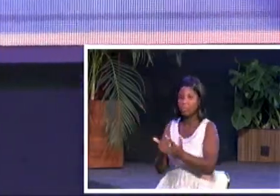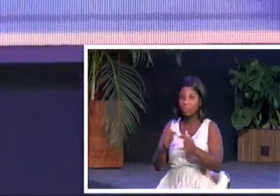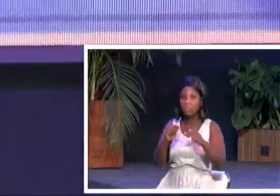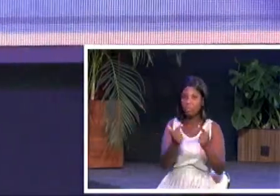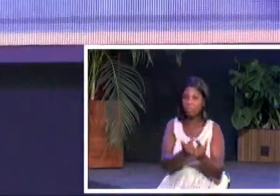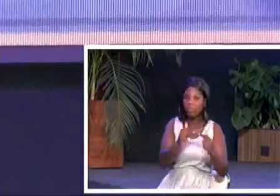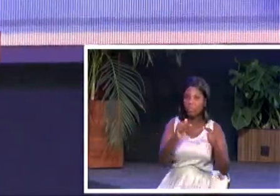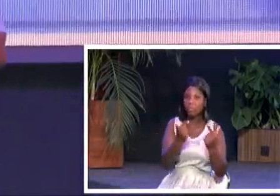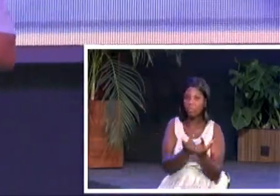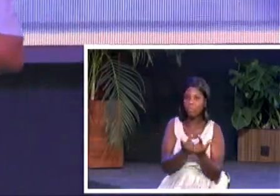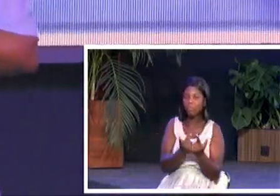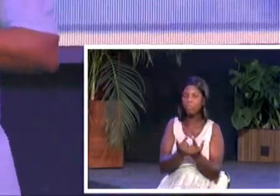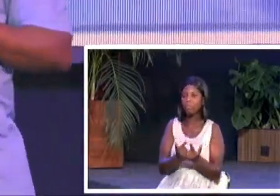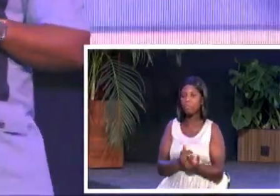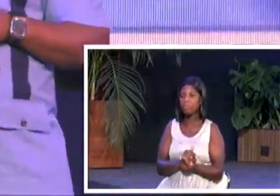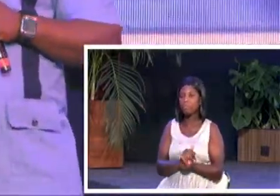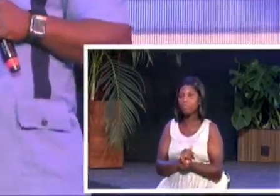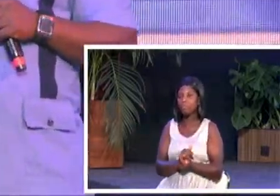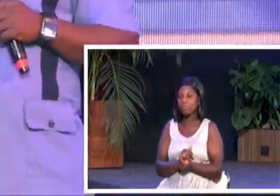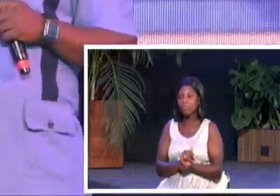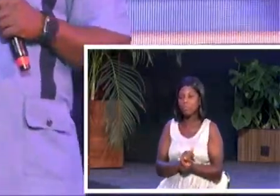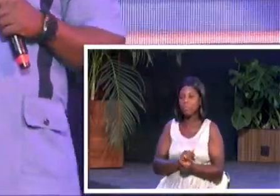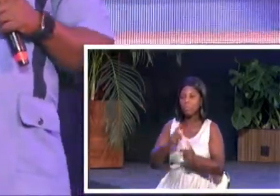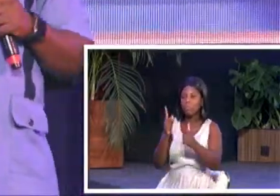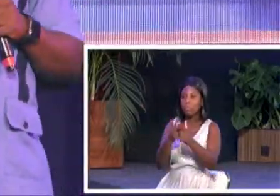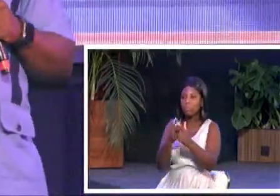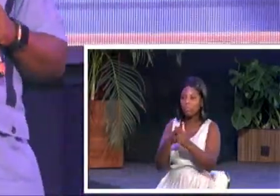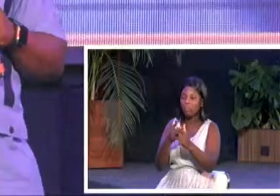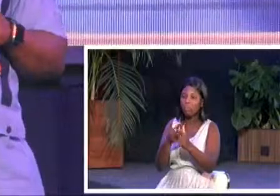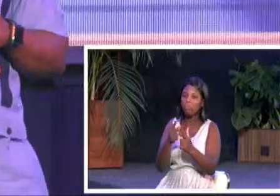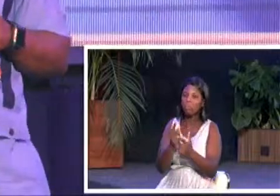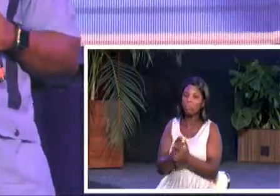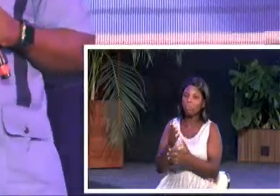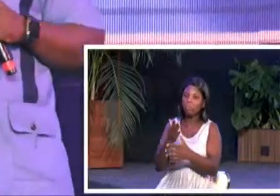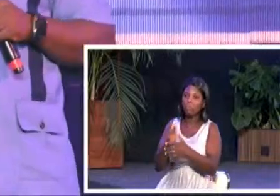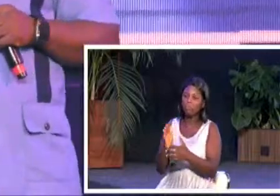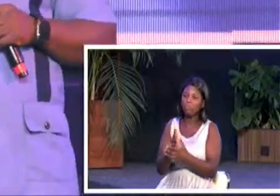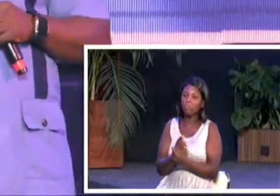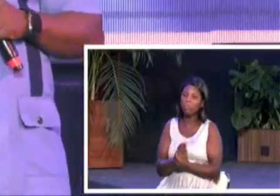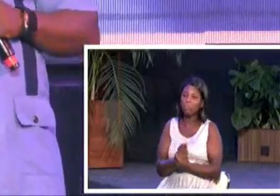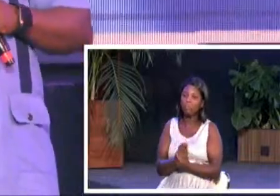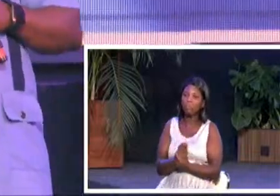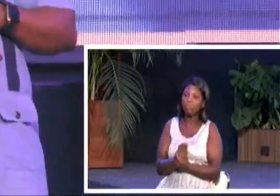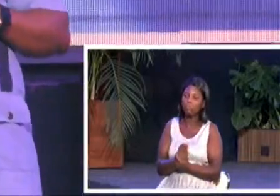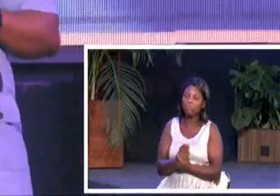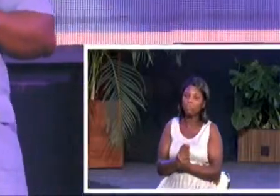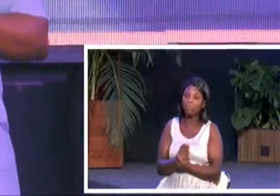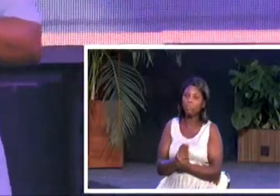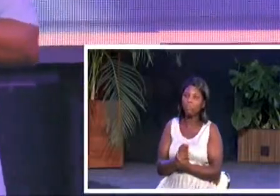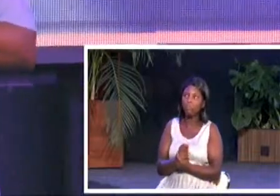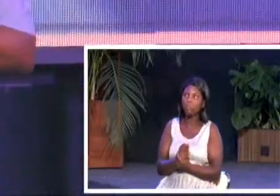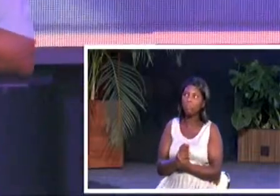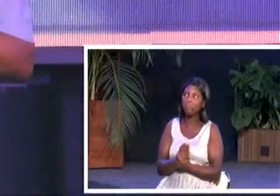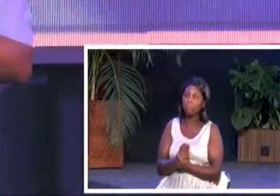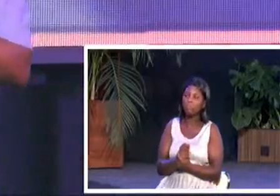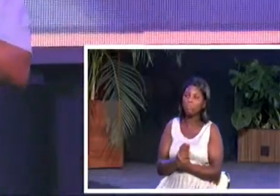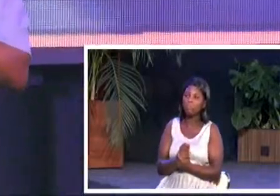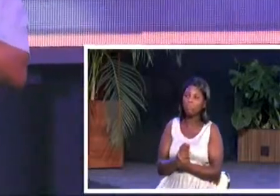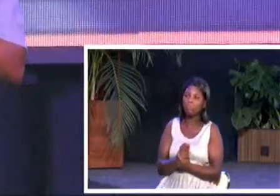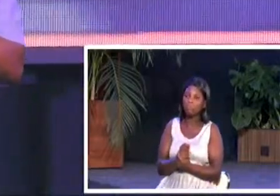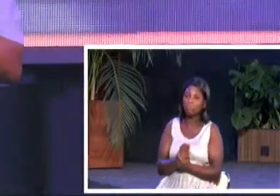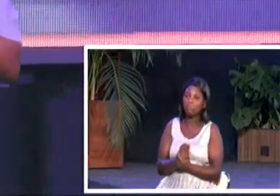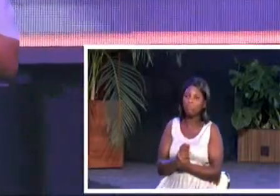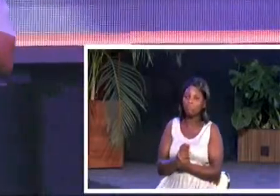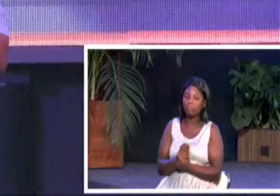job pillars. So the first one, I usually want to share data, right? So if you are